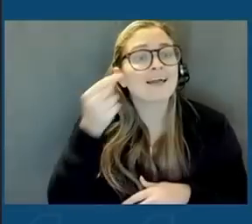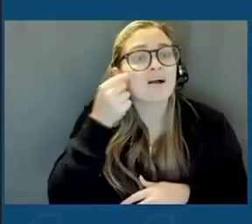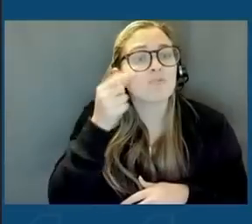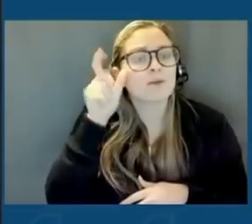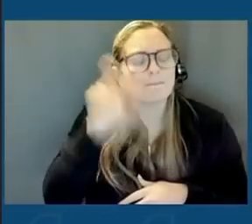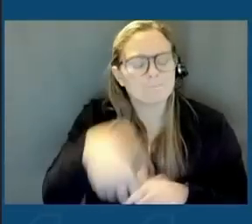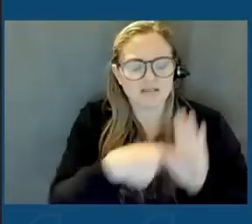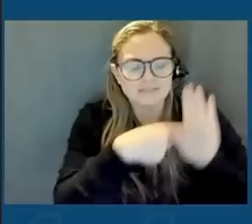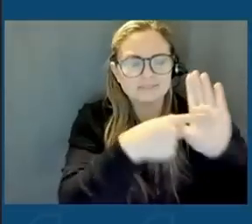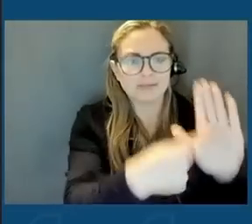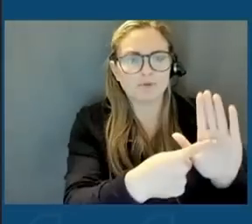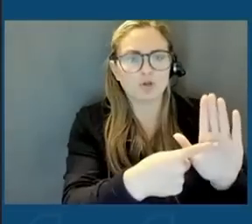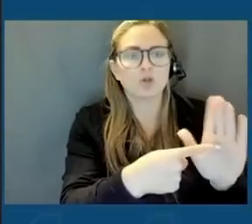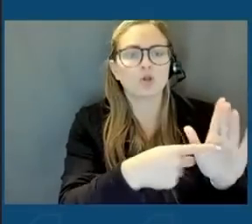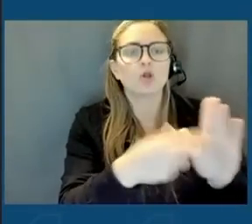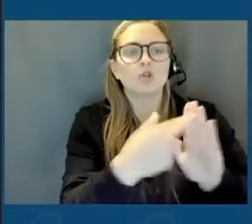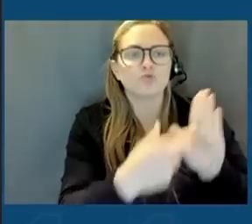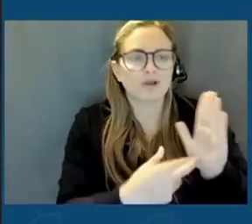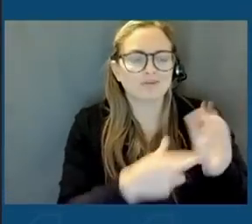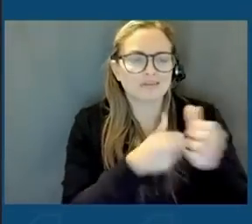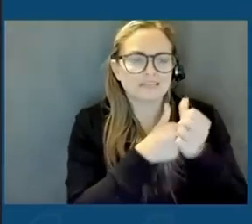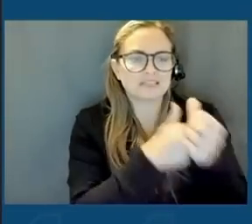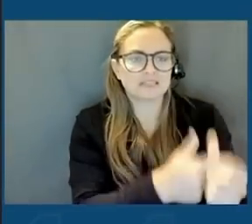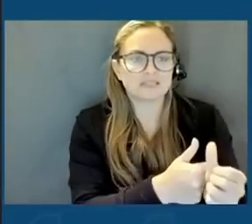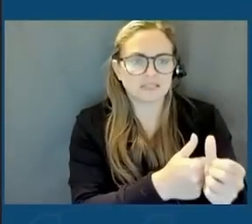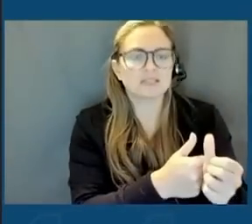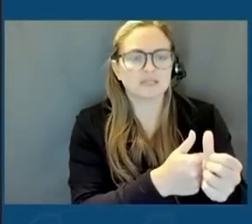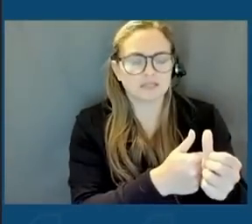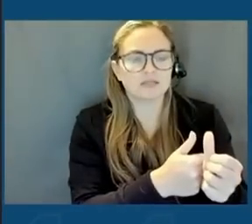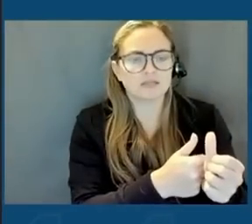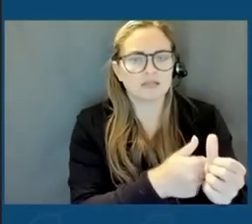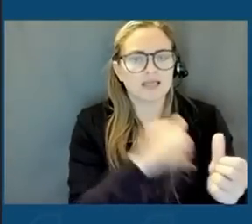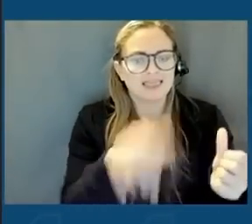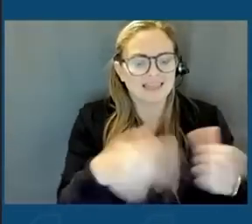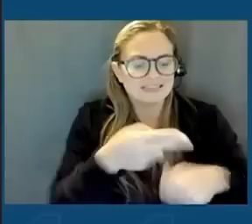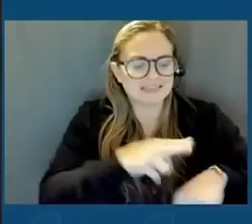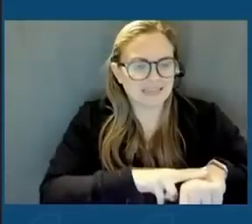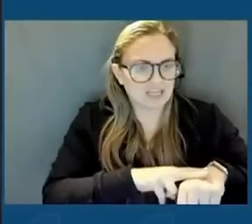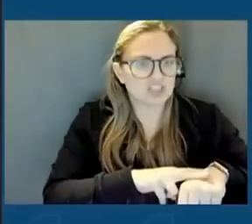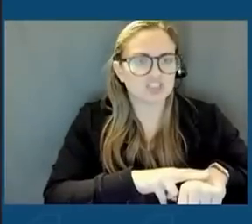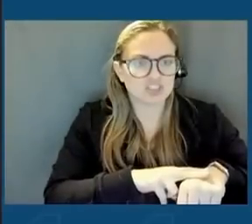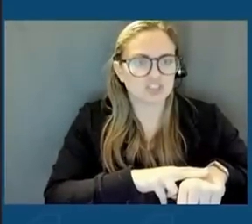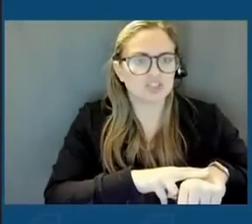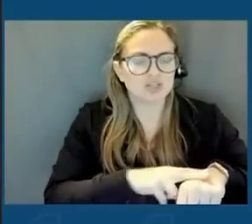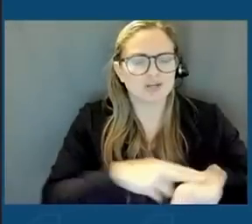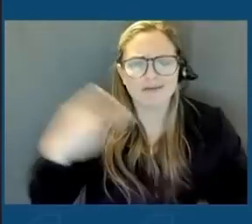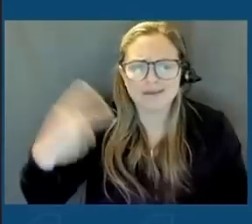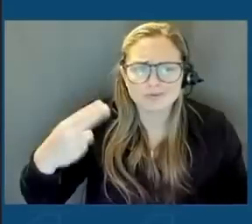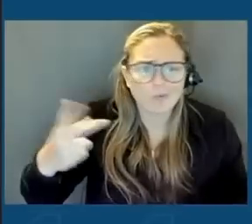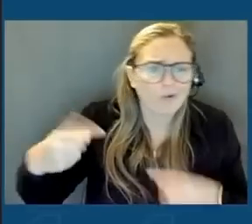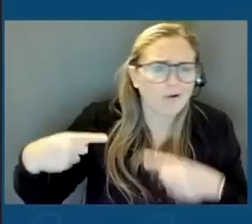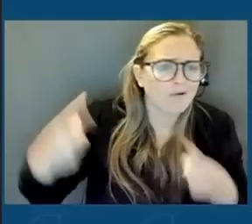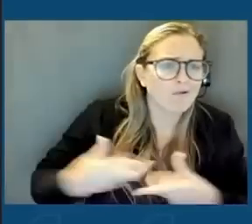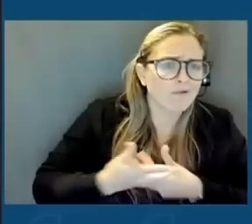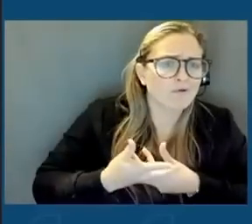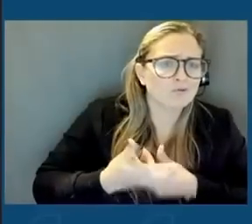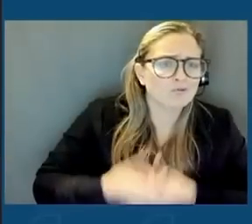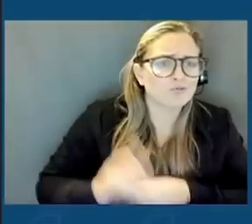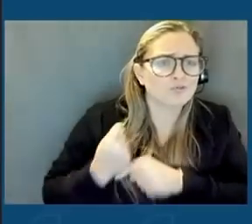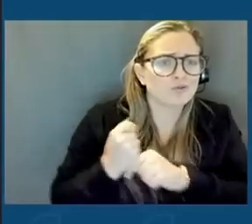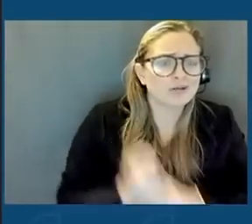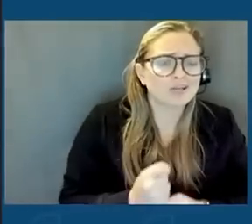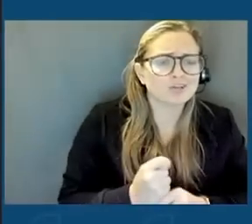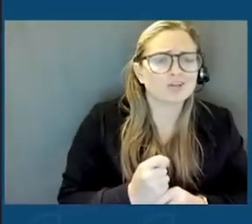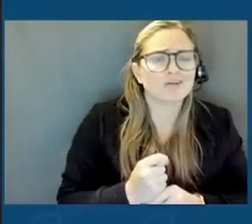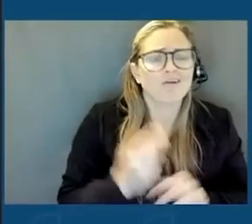demonstrate that the regulation is consistent with this nation's historical tradition of firearm